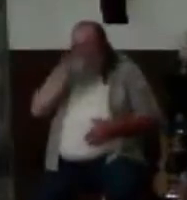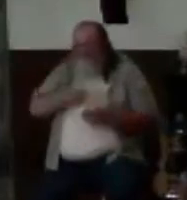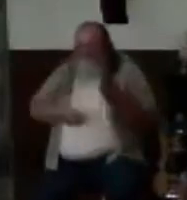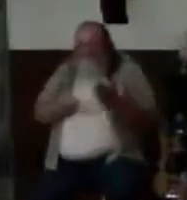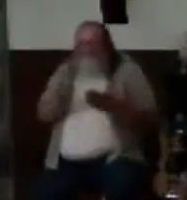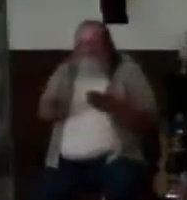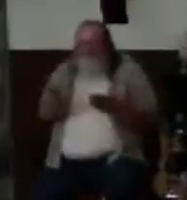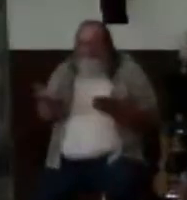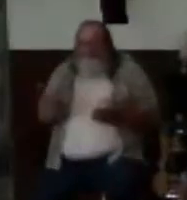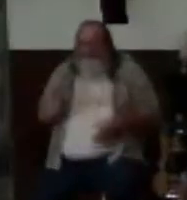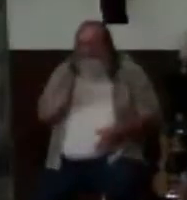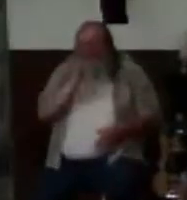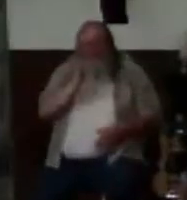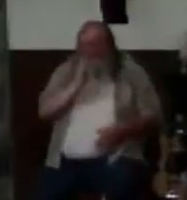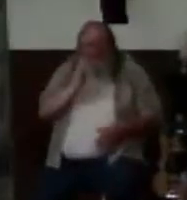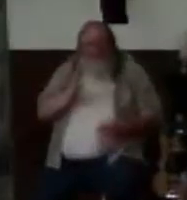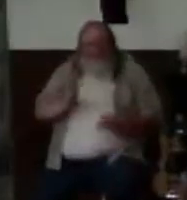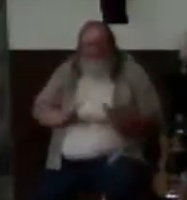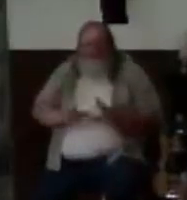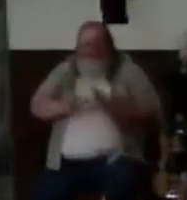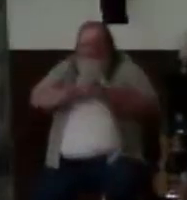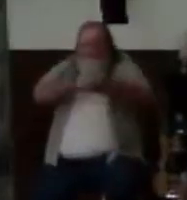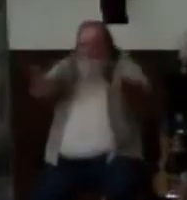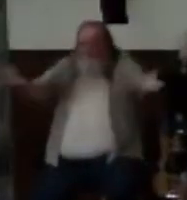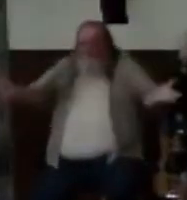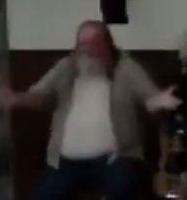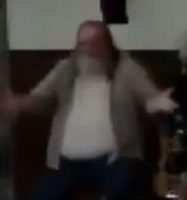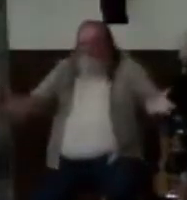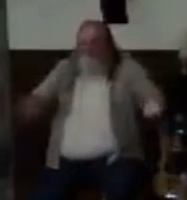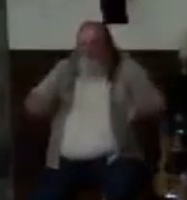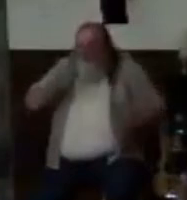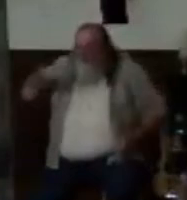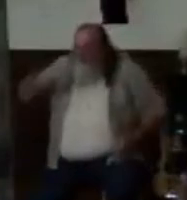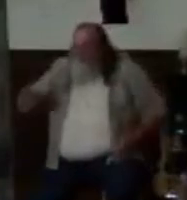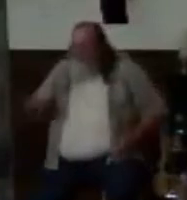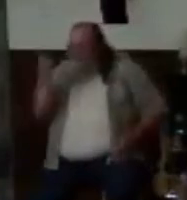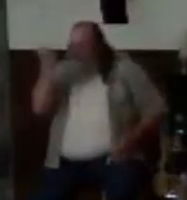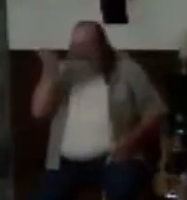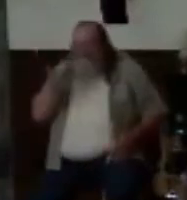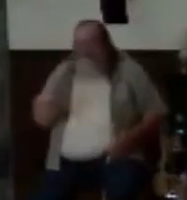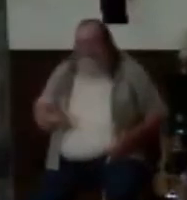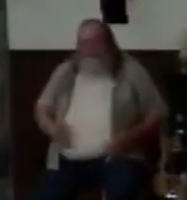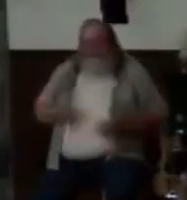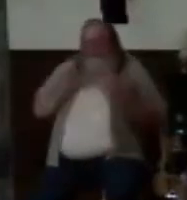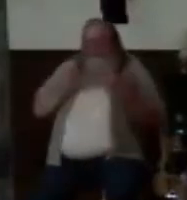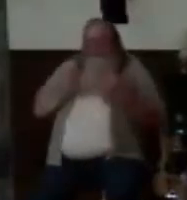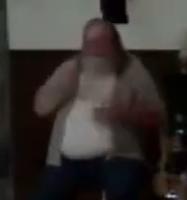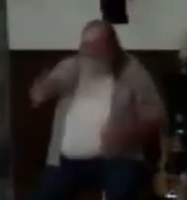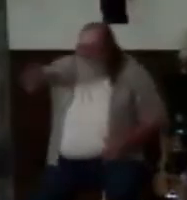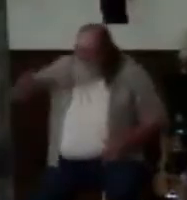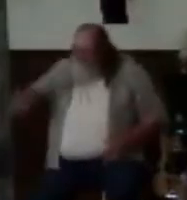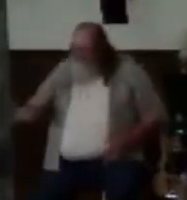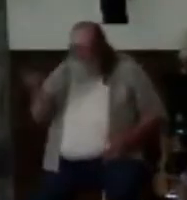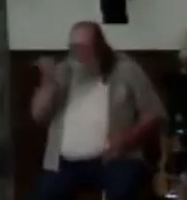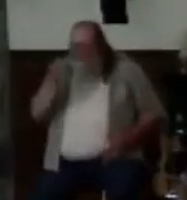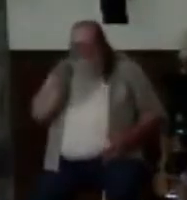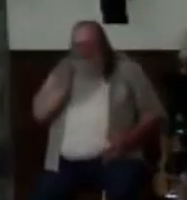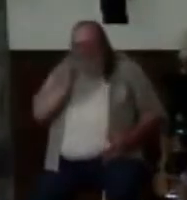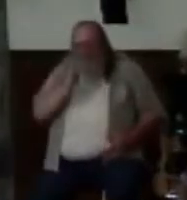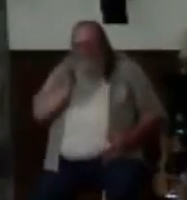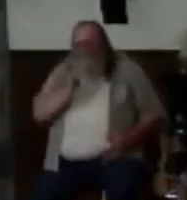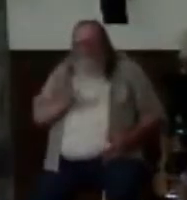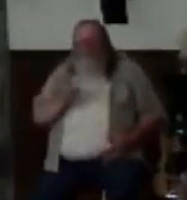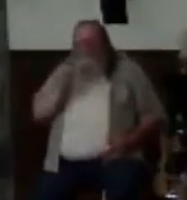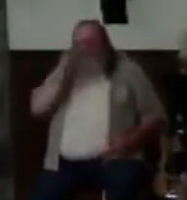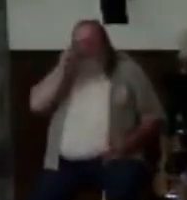New life, new water. We are baptized in a pool, but we are raised out of the pool to walk